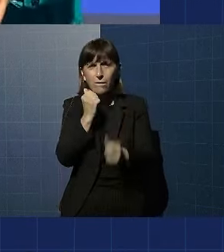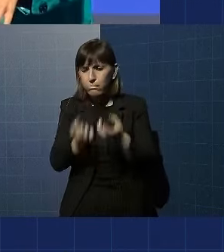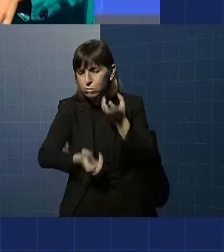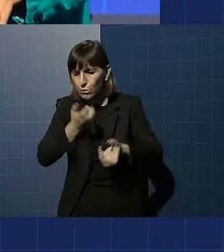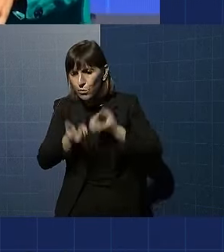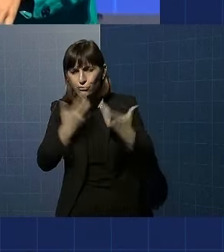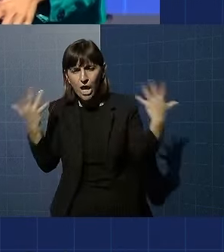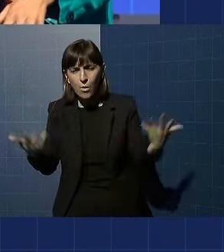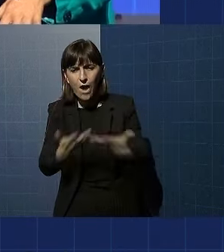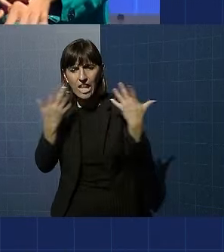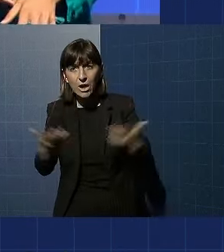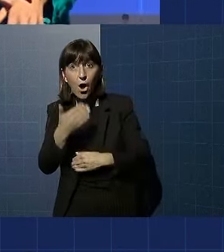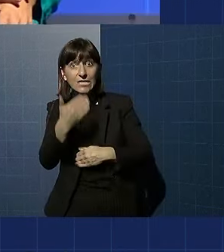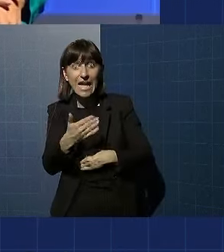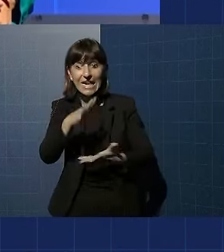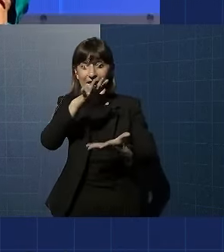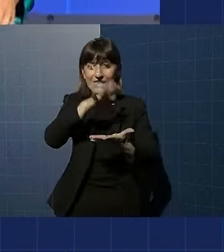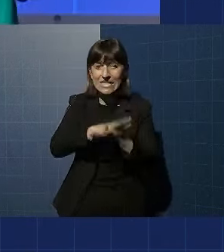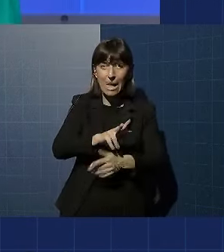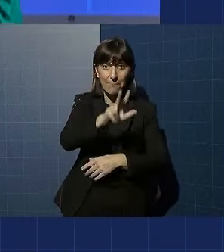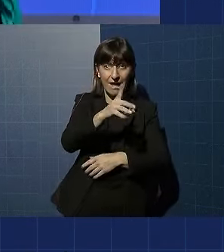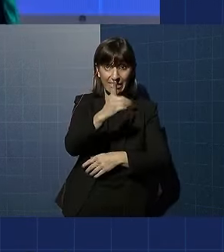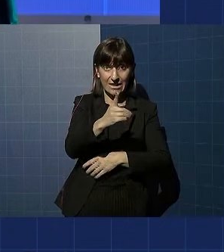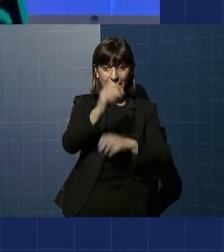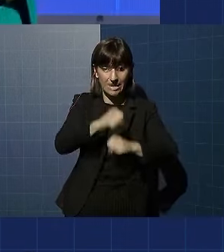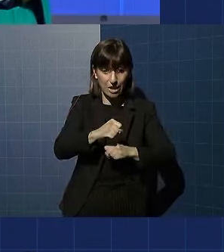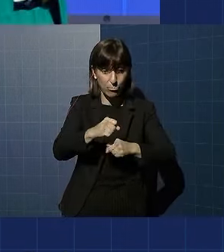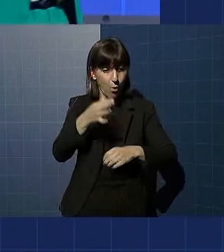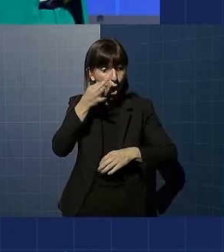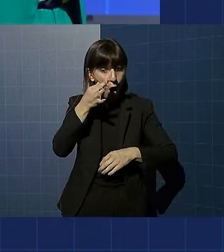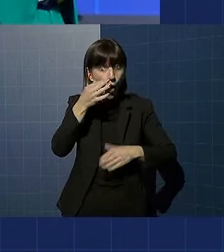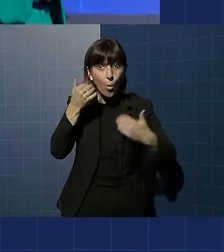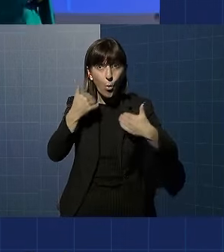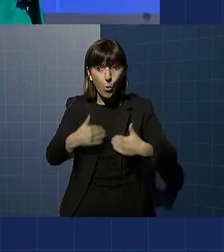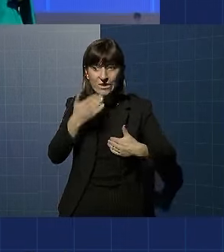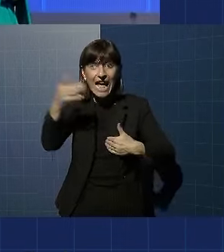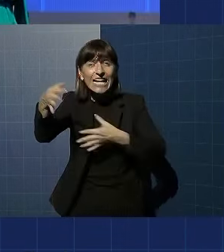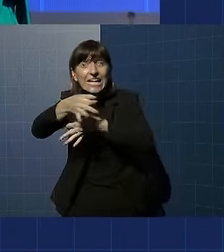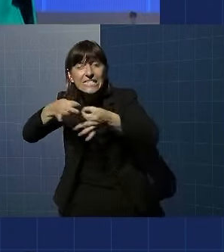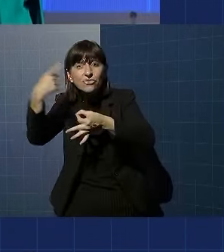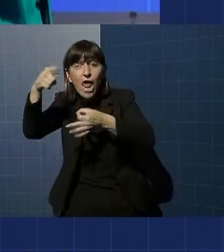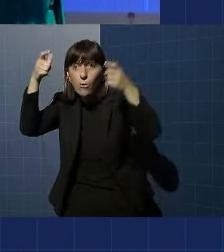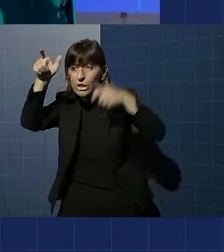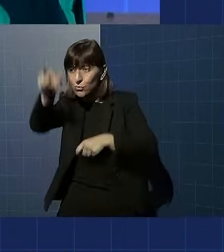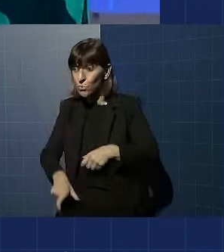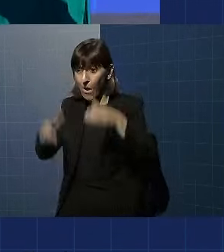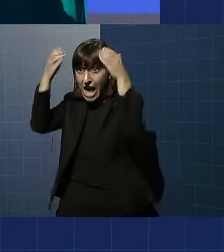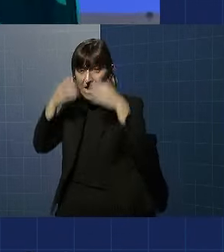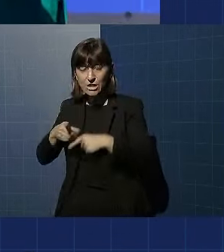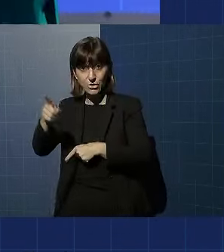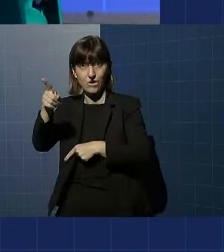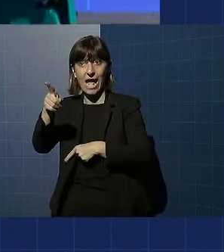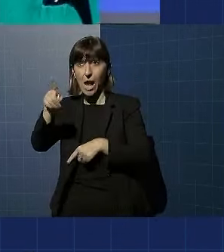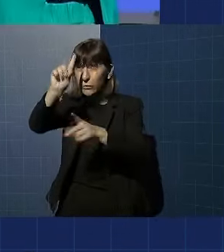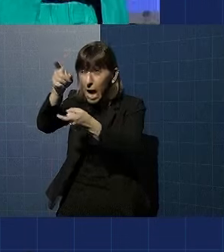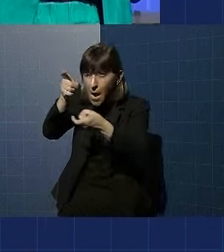use that to treat the burn wound. So those are things that we are really trying to look into. Again, this is really